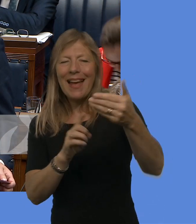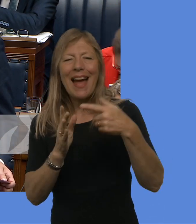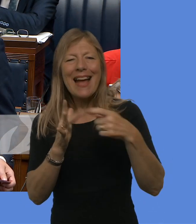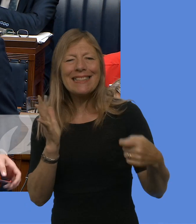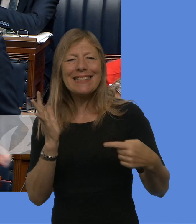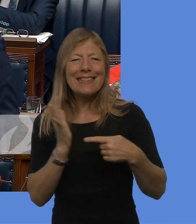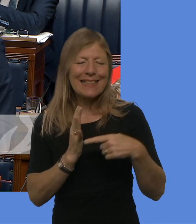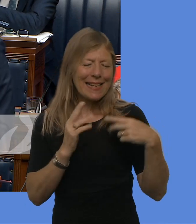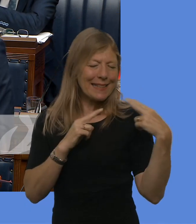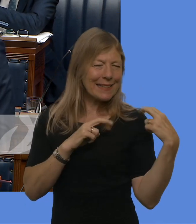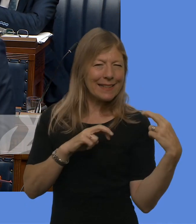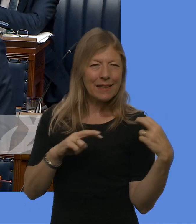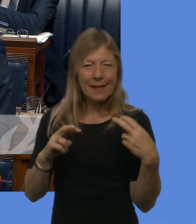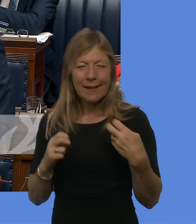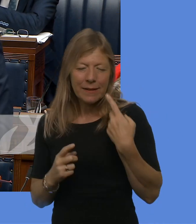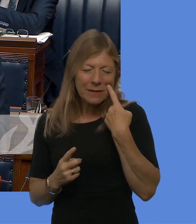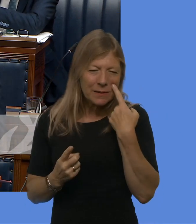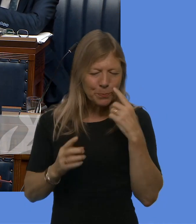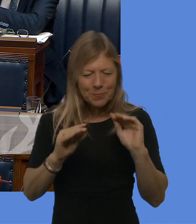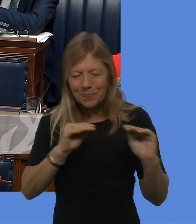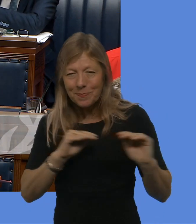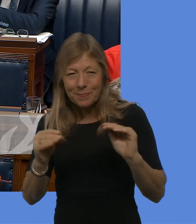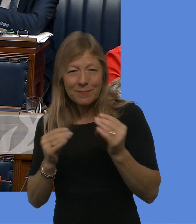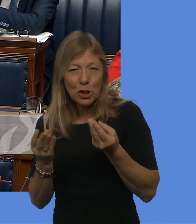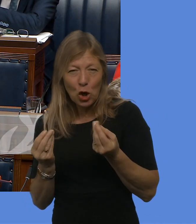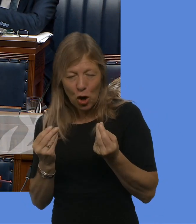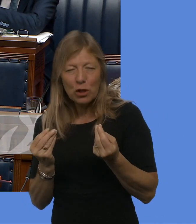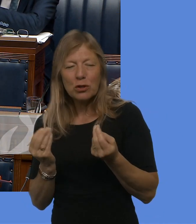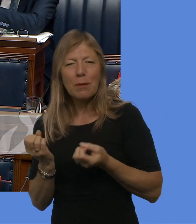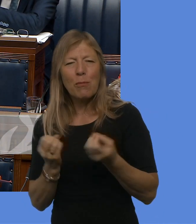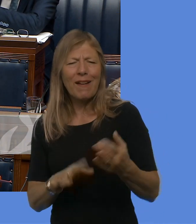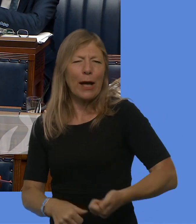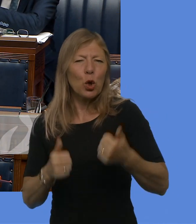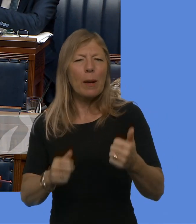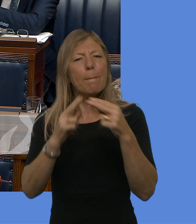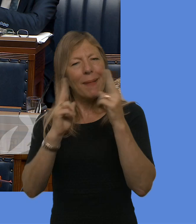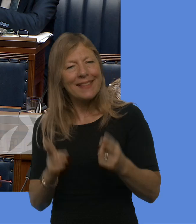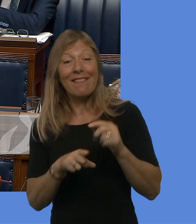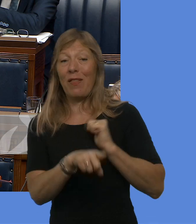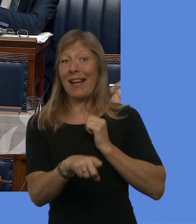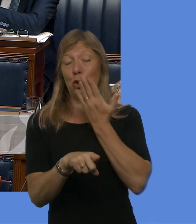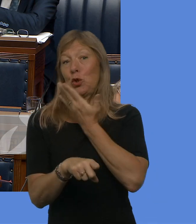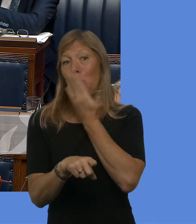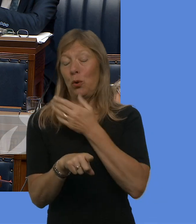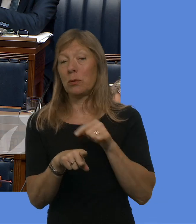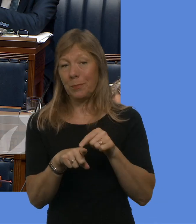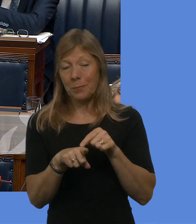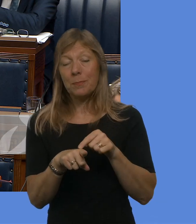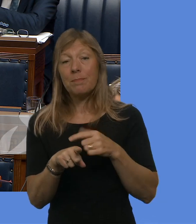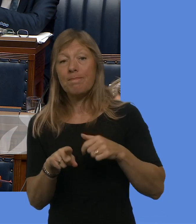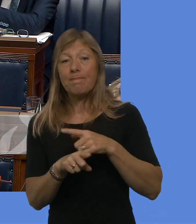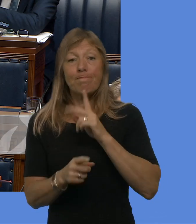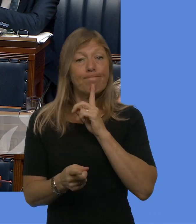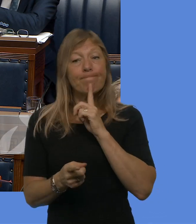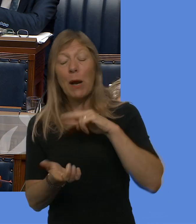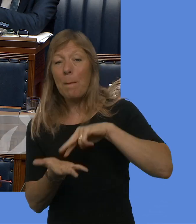study to explore options and costs to provide suitable accommodation for the school, and it is anticipated that a report will be